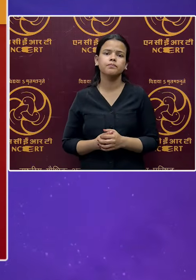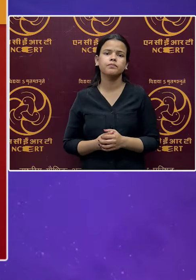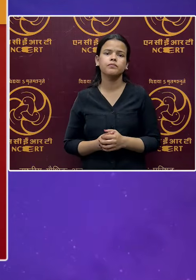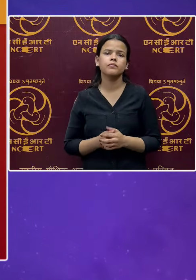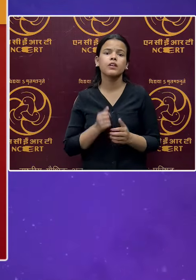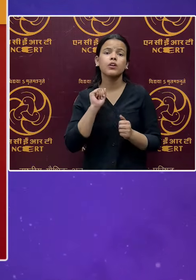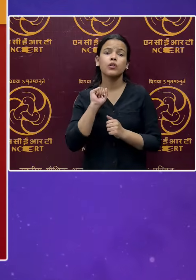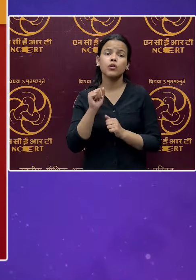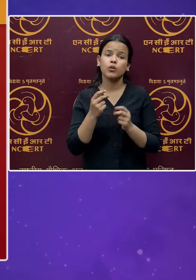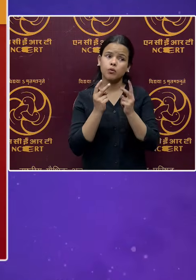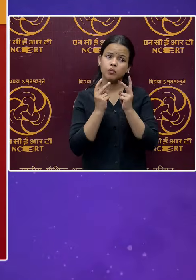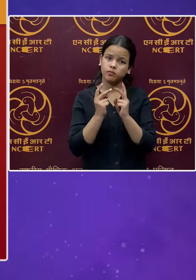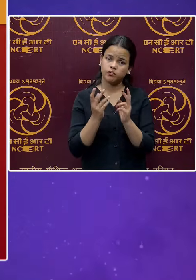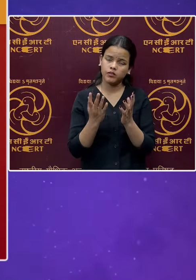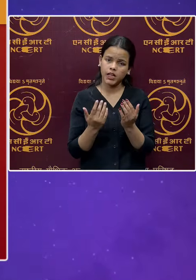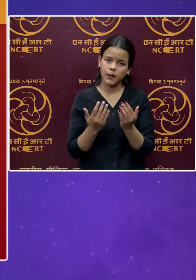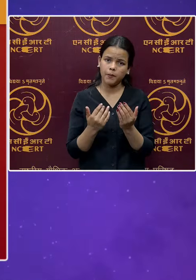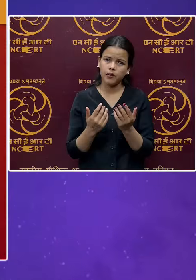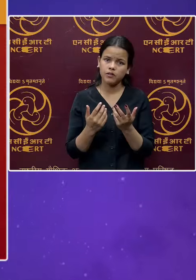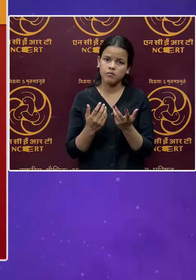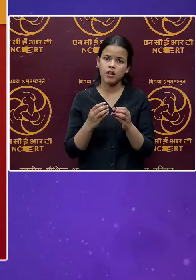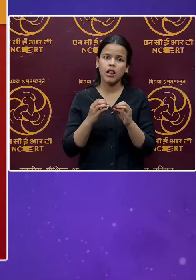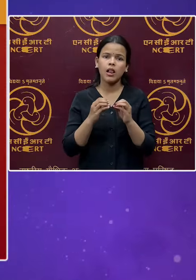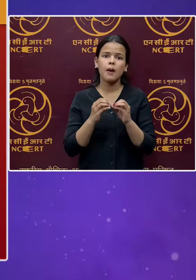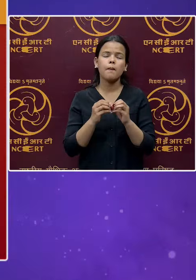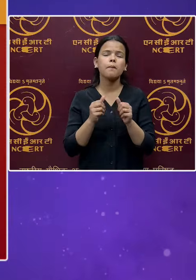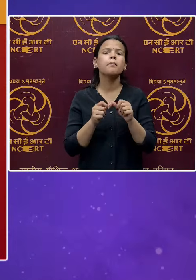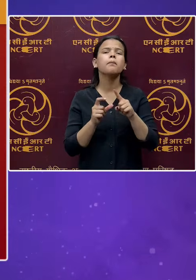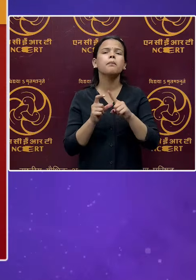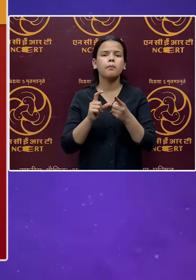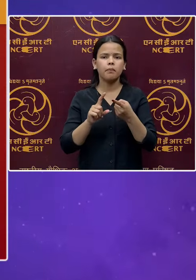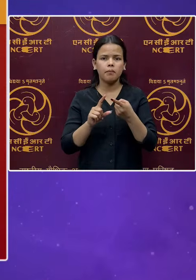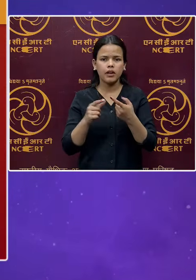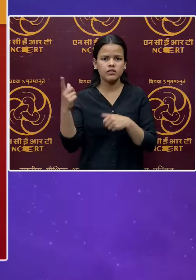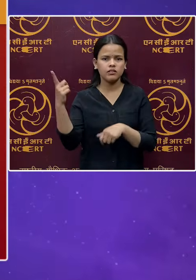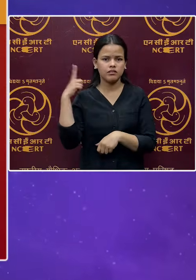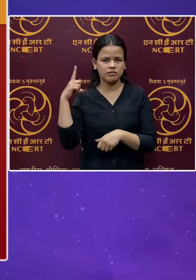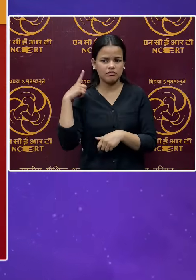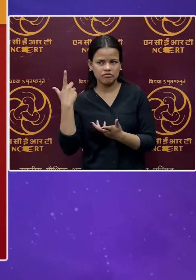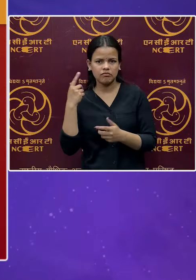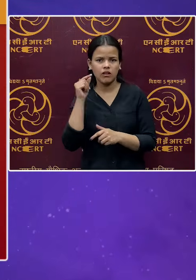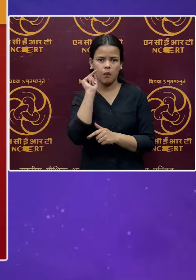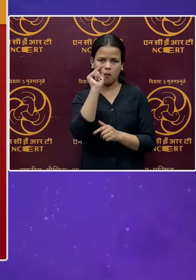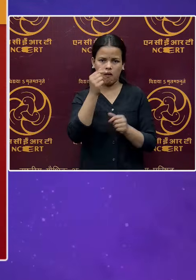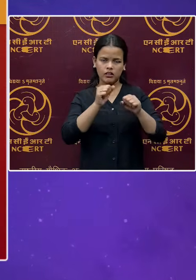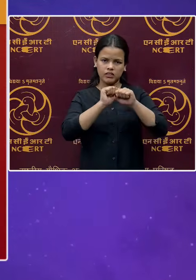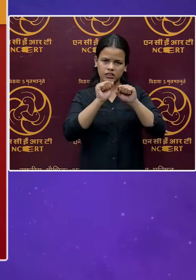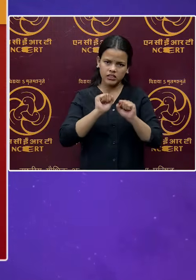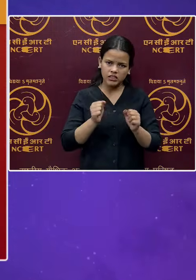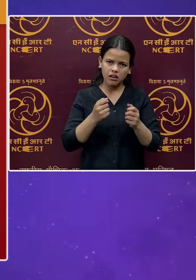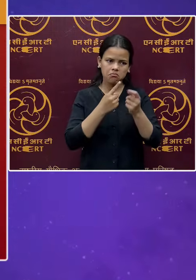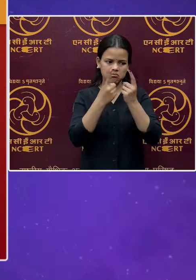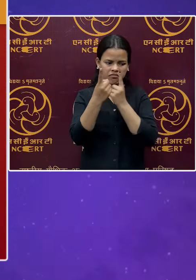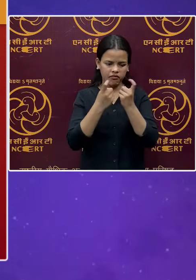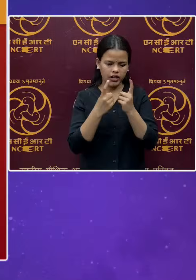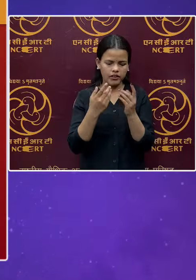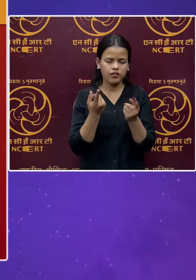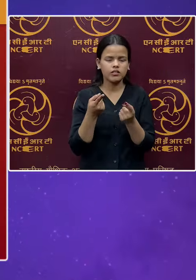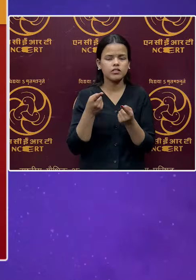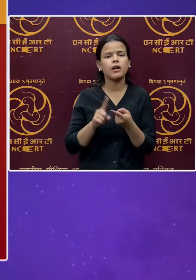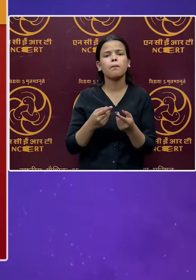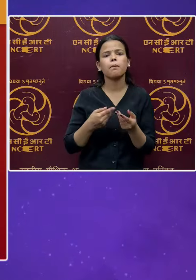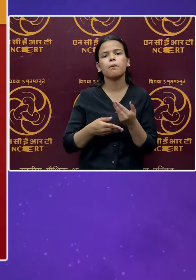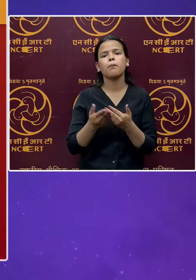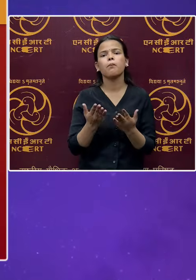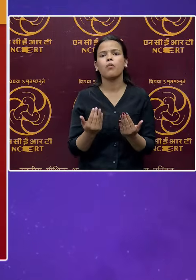will be seeing the badges, ranks, leadership, point system. Correct? Gamifications are going to happen.